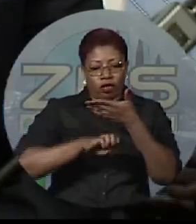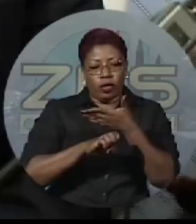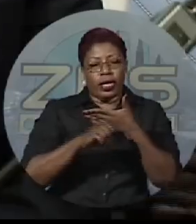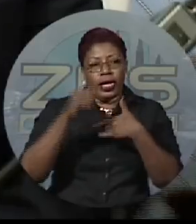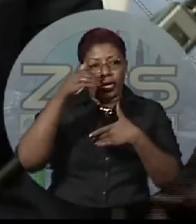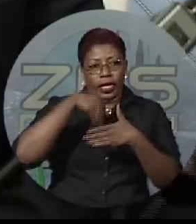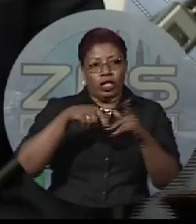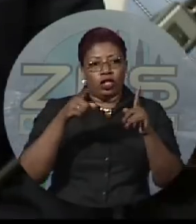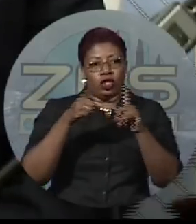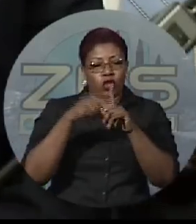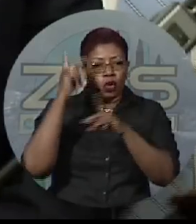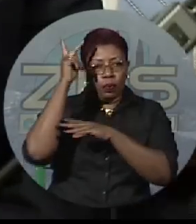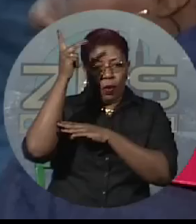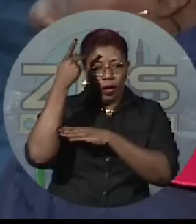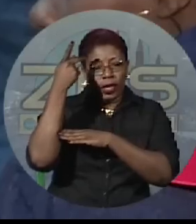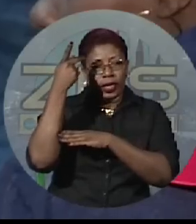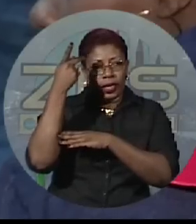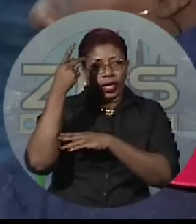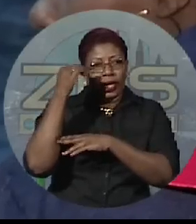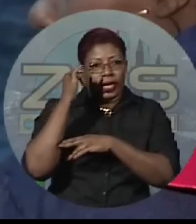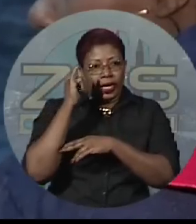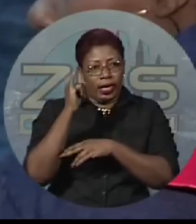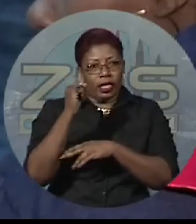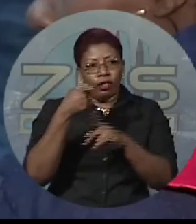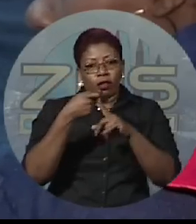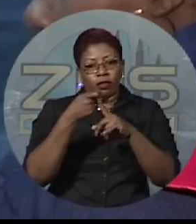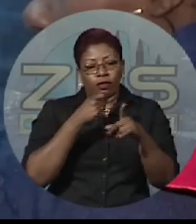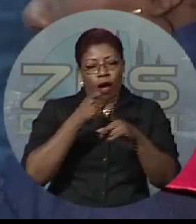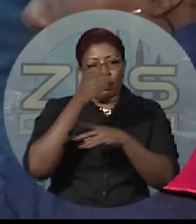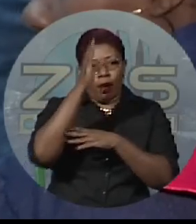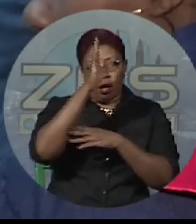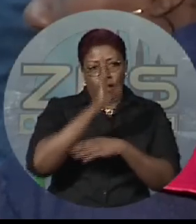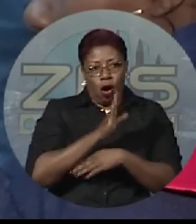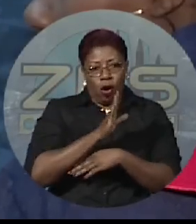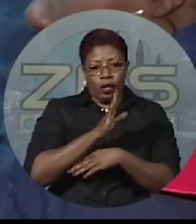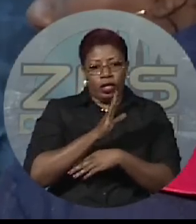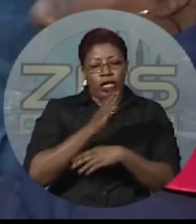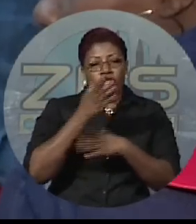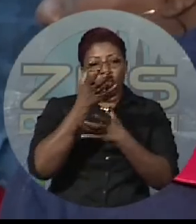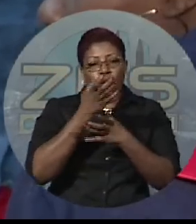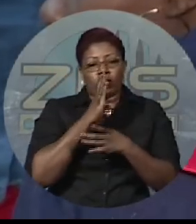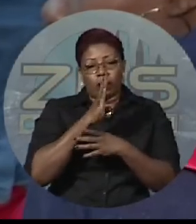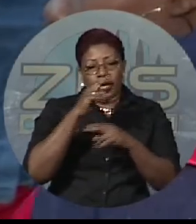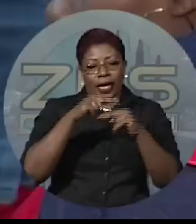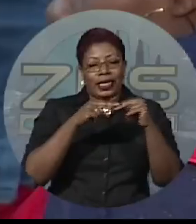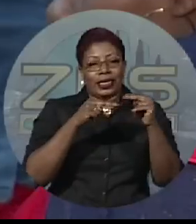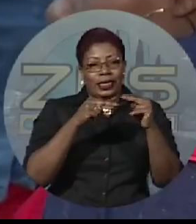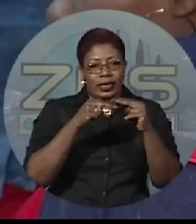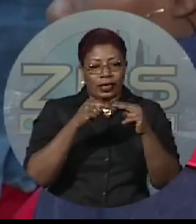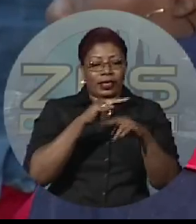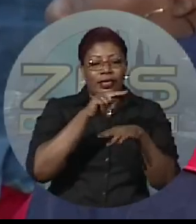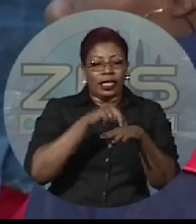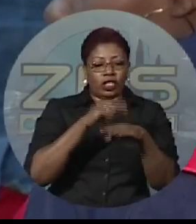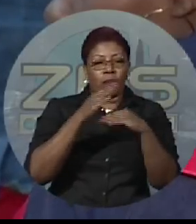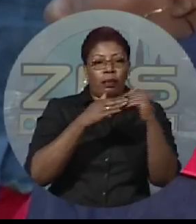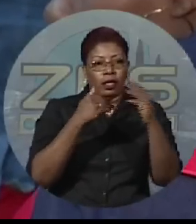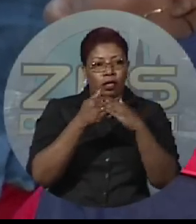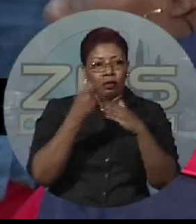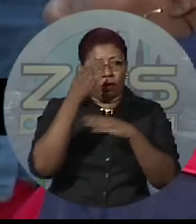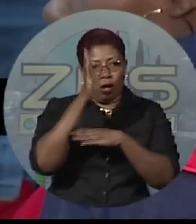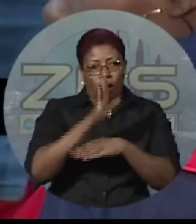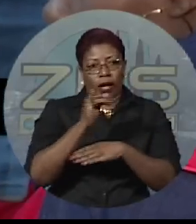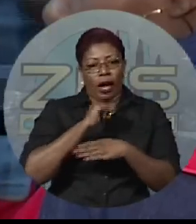frontline politics is an assignment from God, as she desires to be a nation builder for Bahamians everywhere. I remember when I